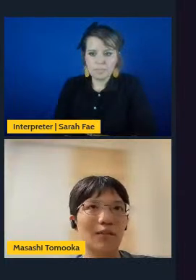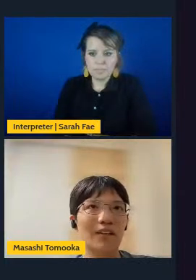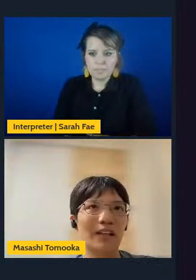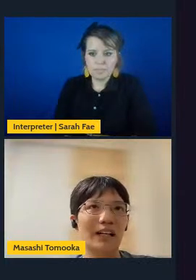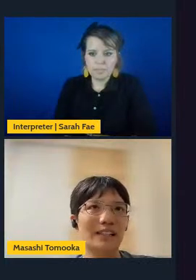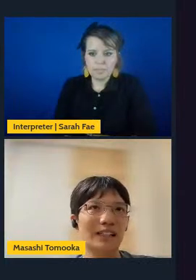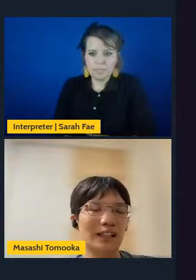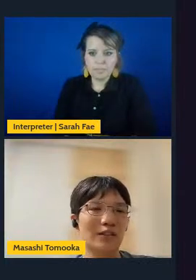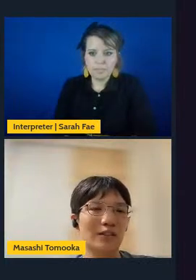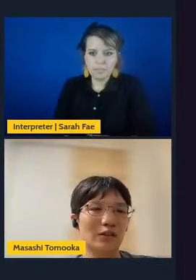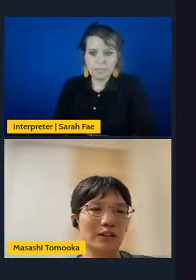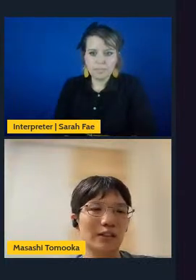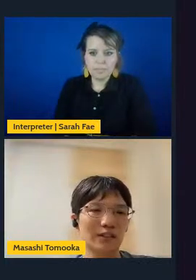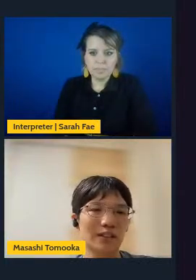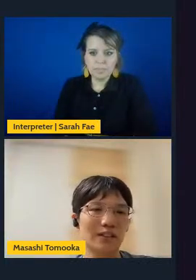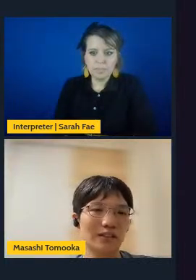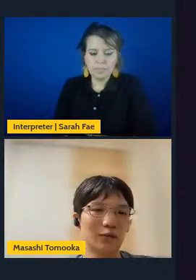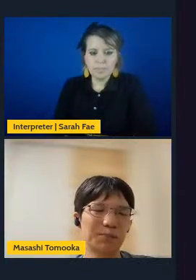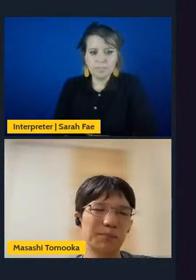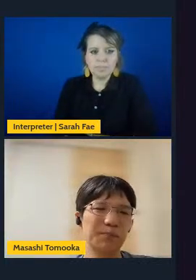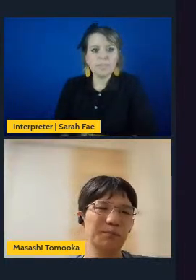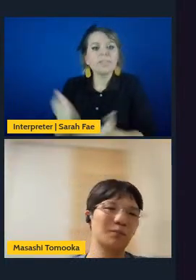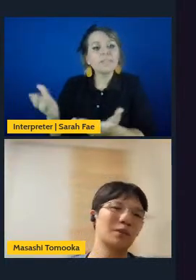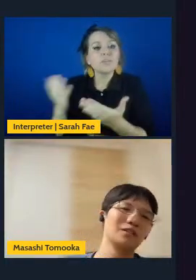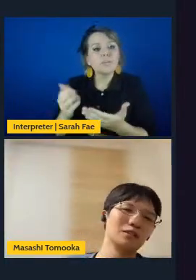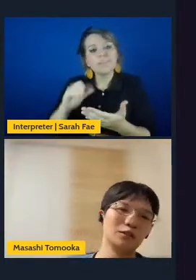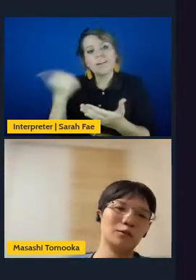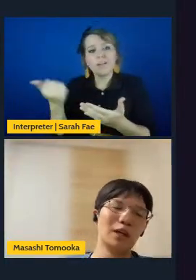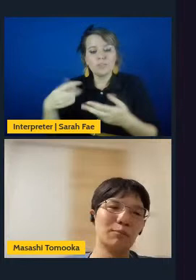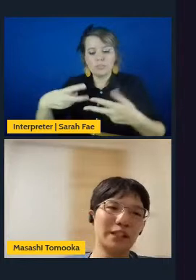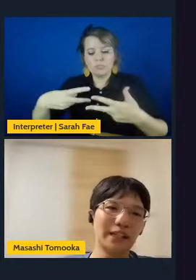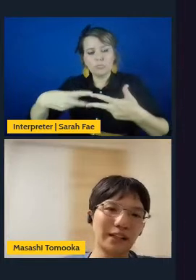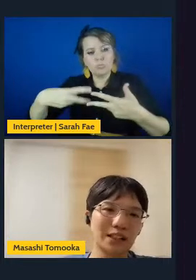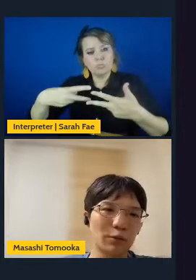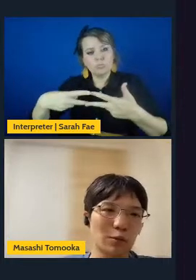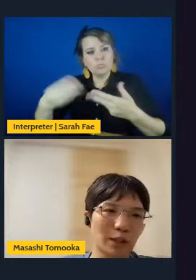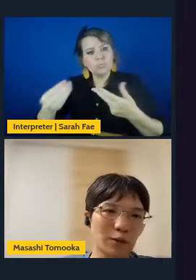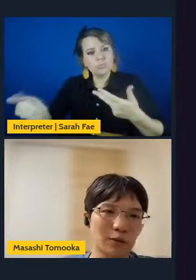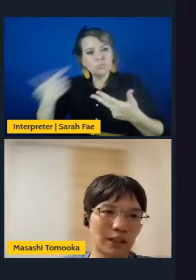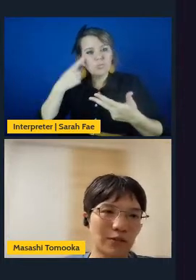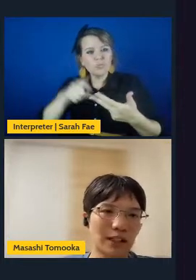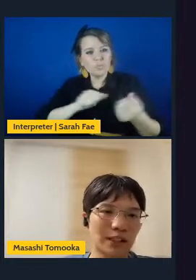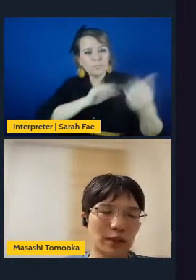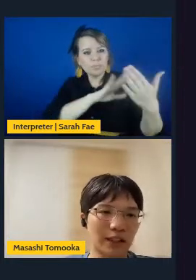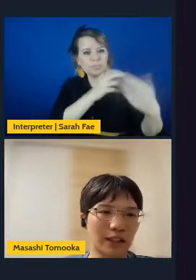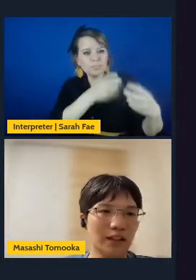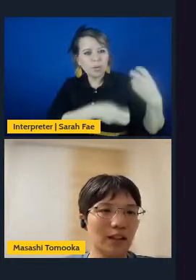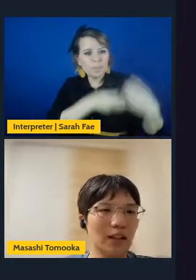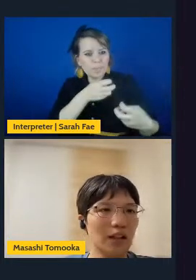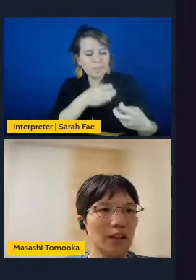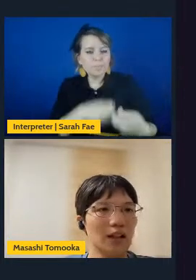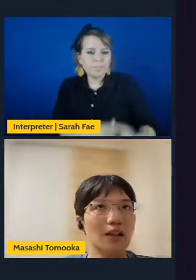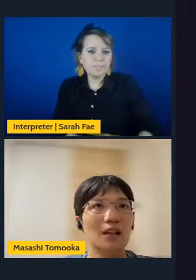here comes the other two solutions to mitigate the problem of the first